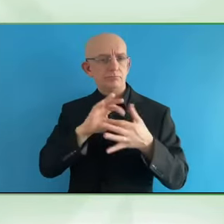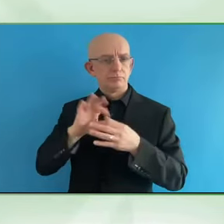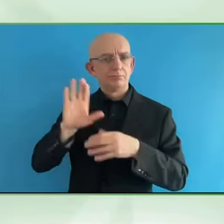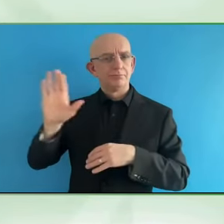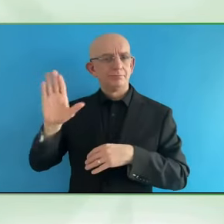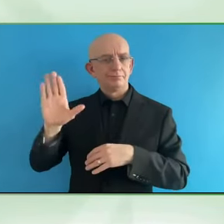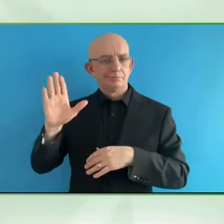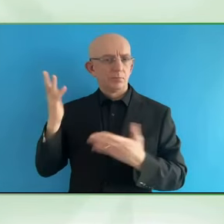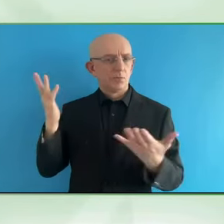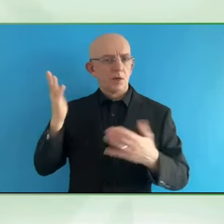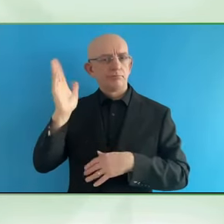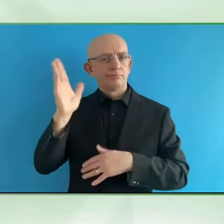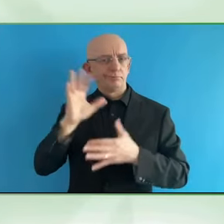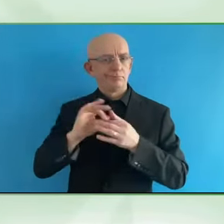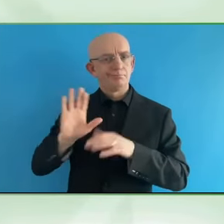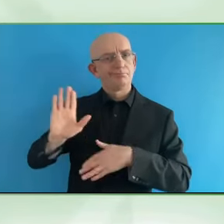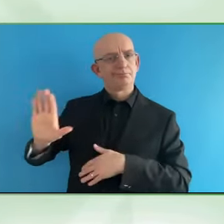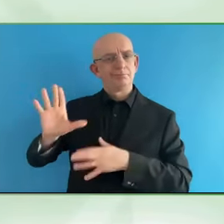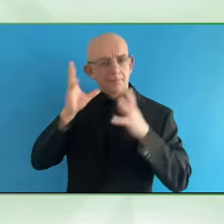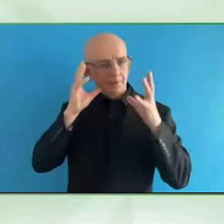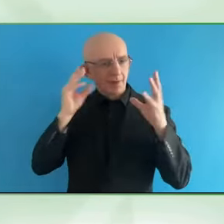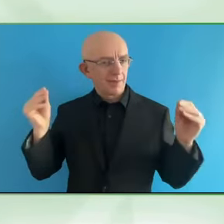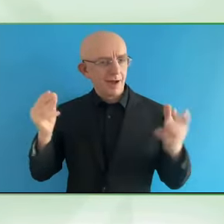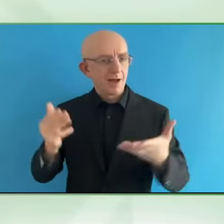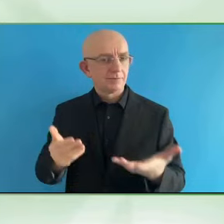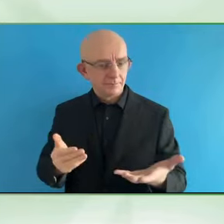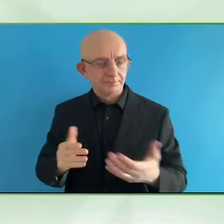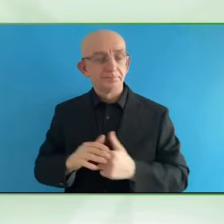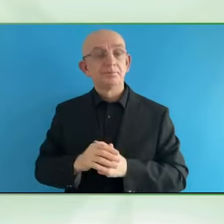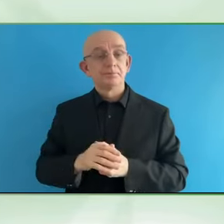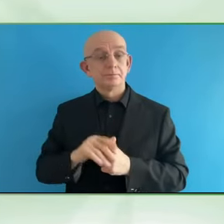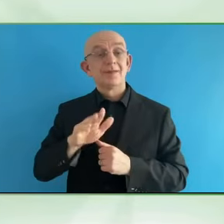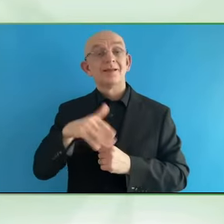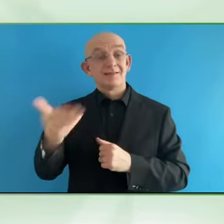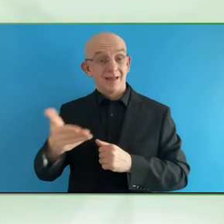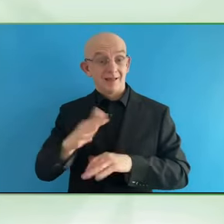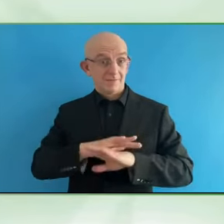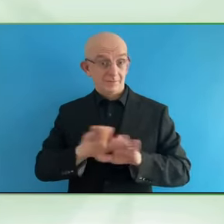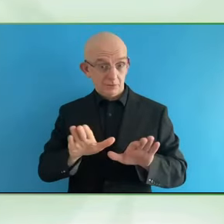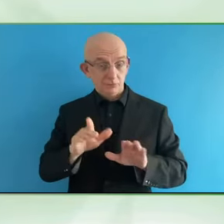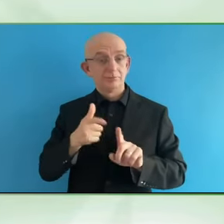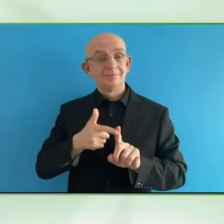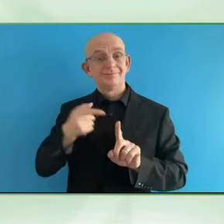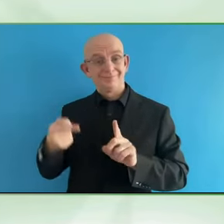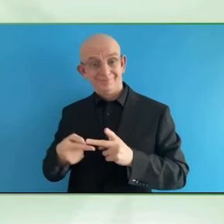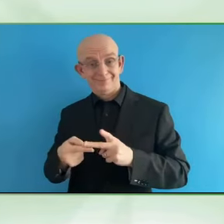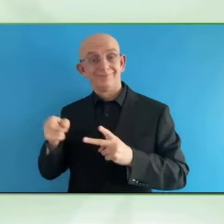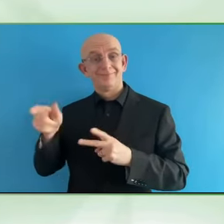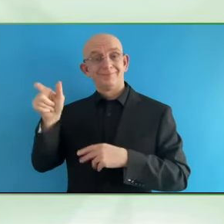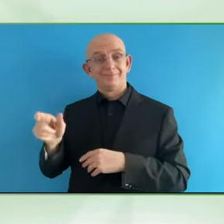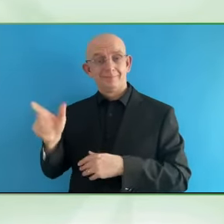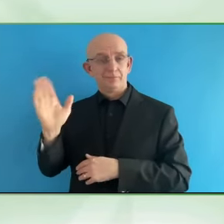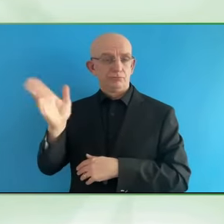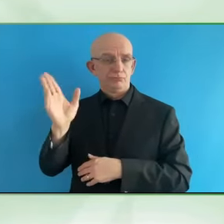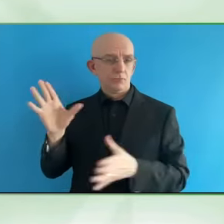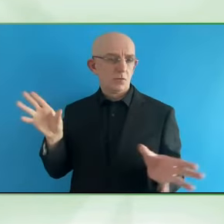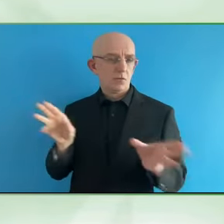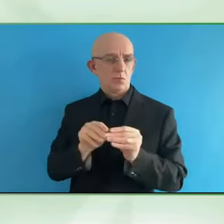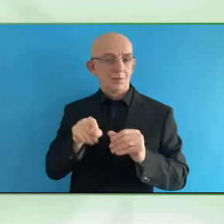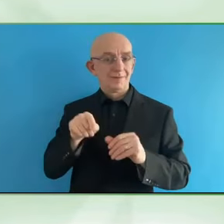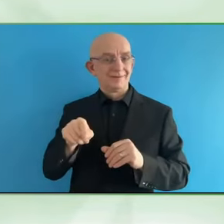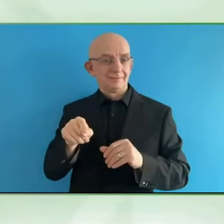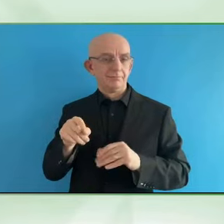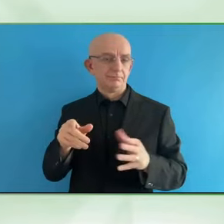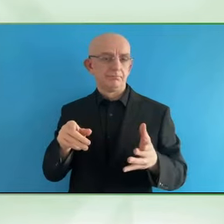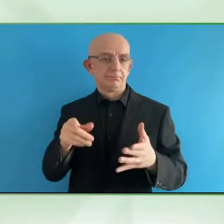wrap everything up for us. And I believe Clelia CAIAZZA from Italy will be presenting